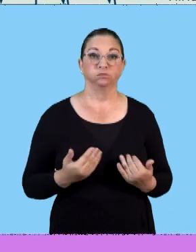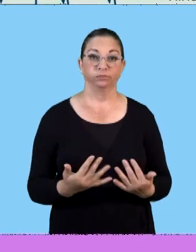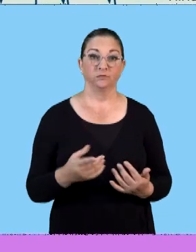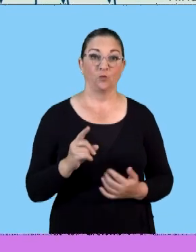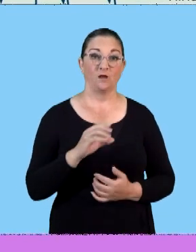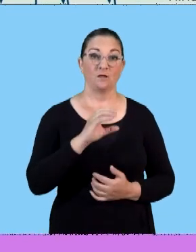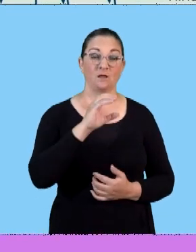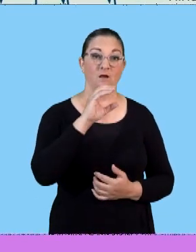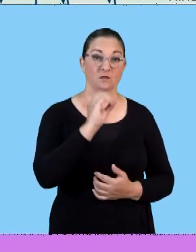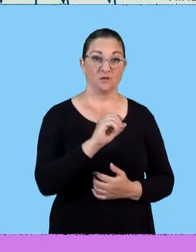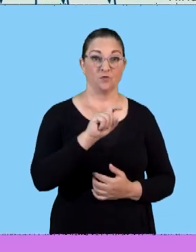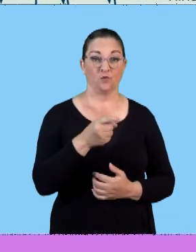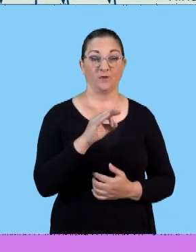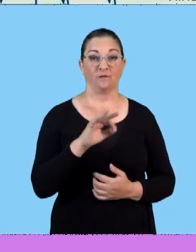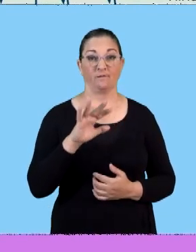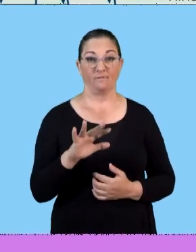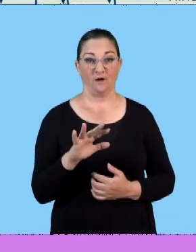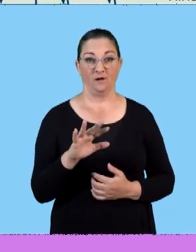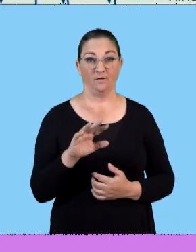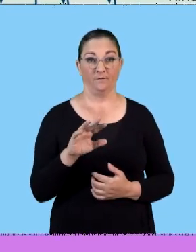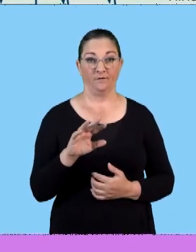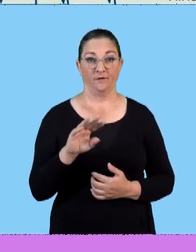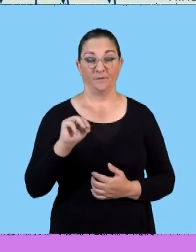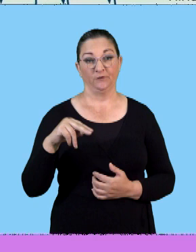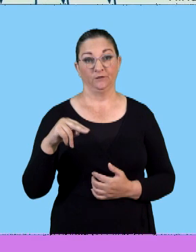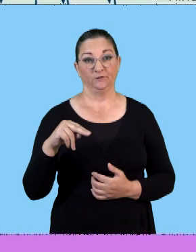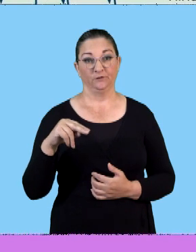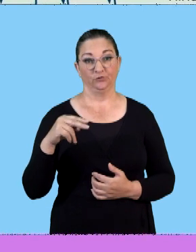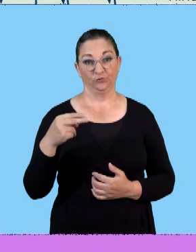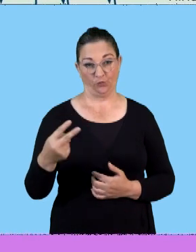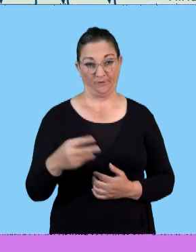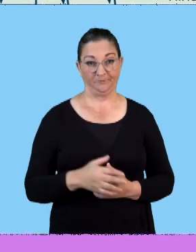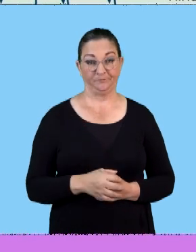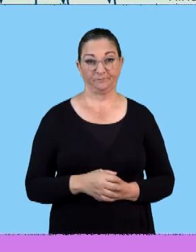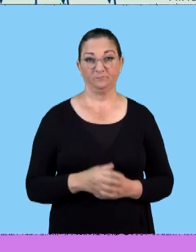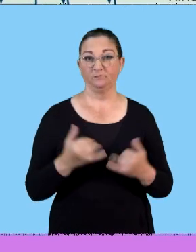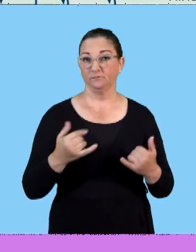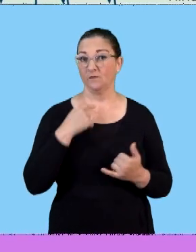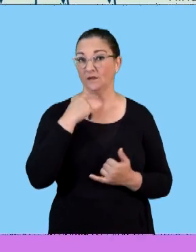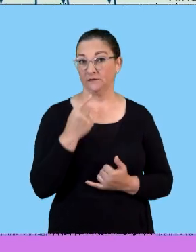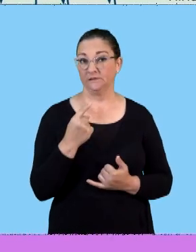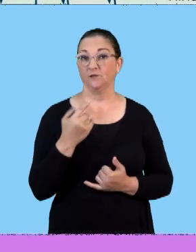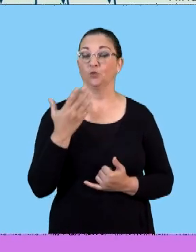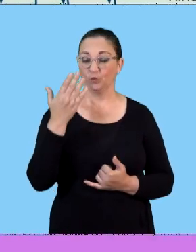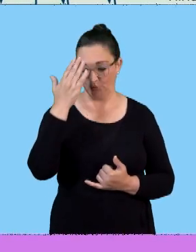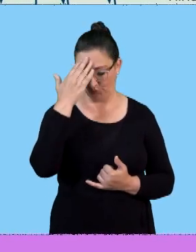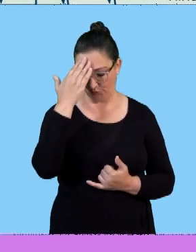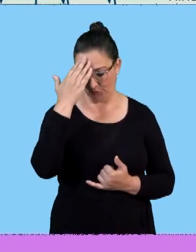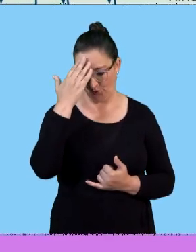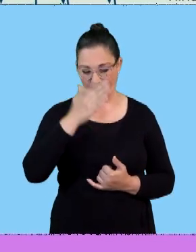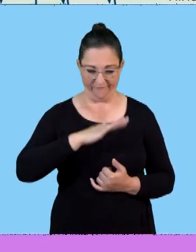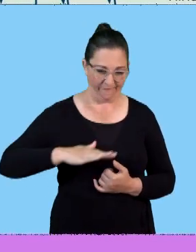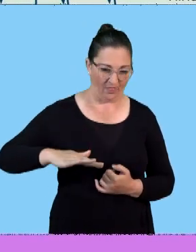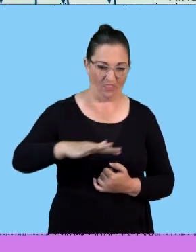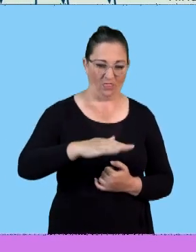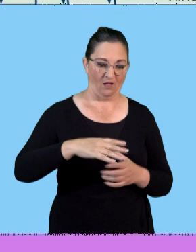what? 0,35 square centimeters. Right, so basically what are we saying? Here is the area of